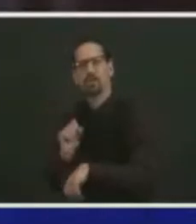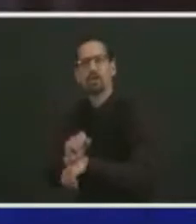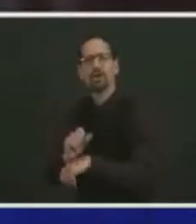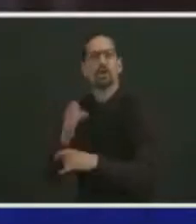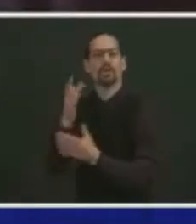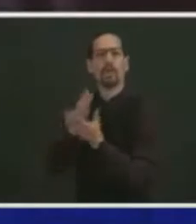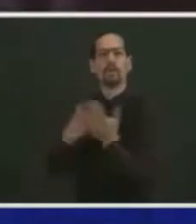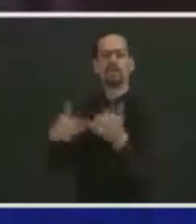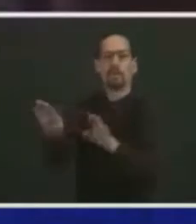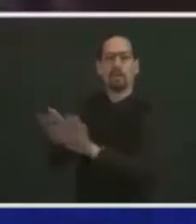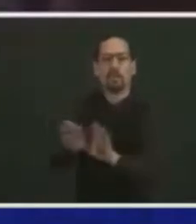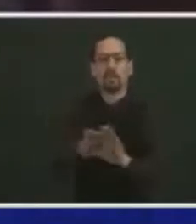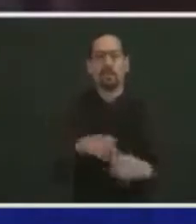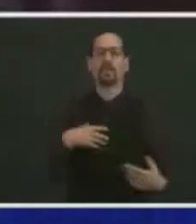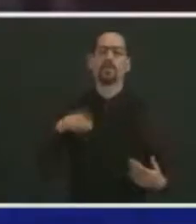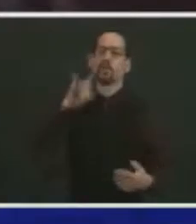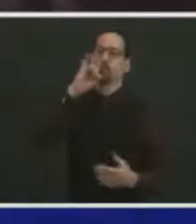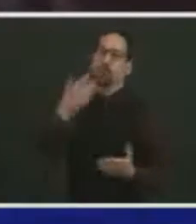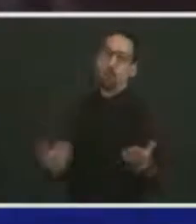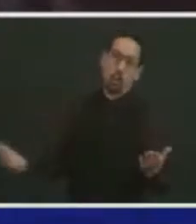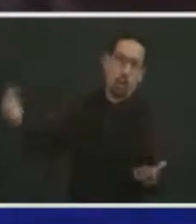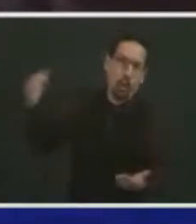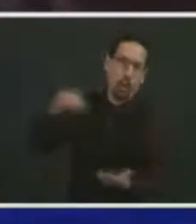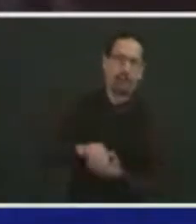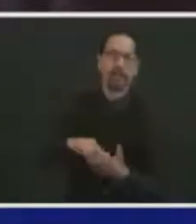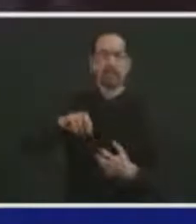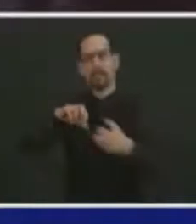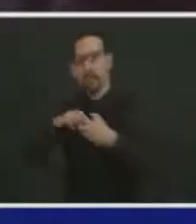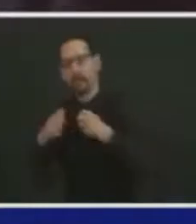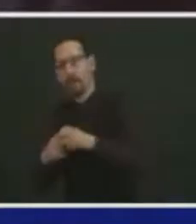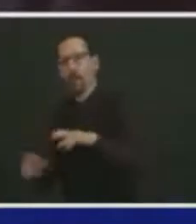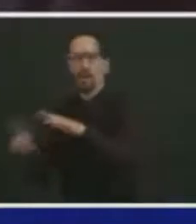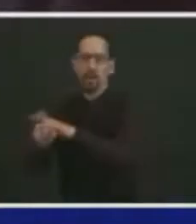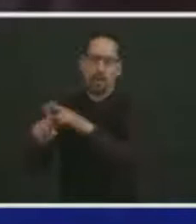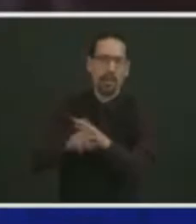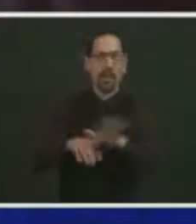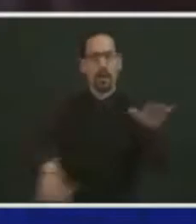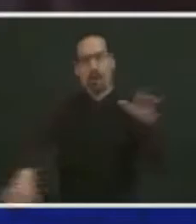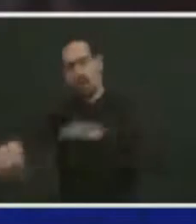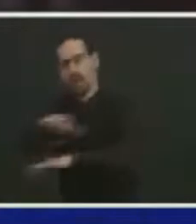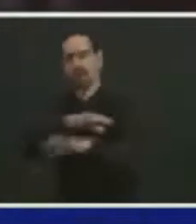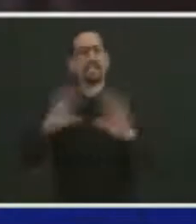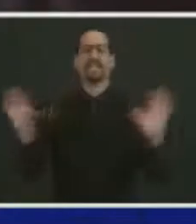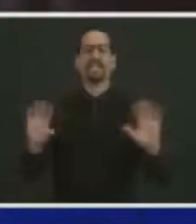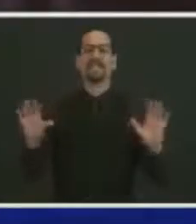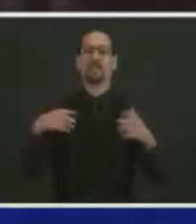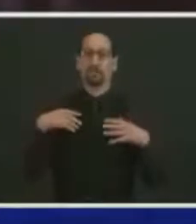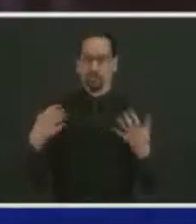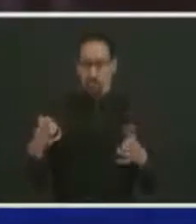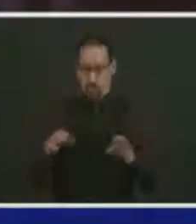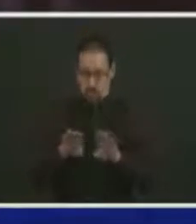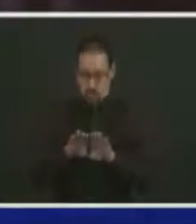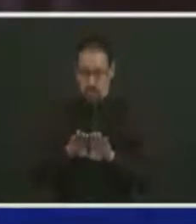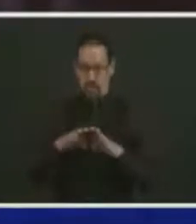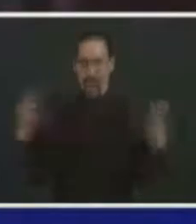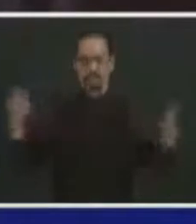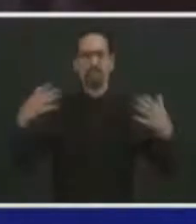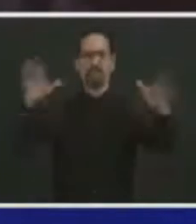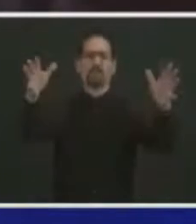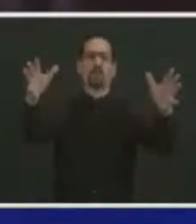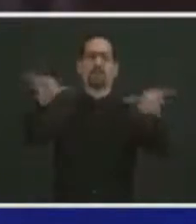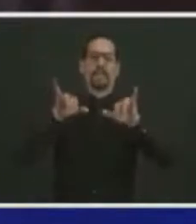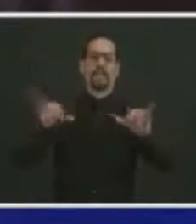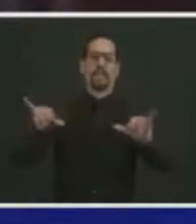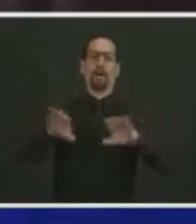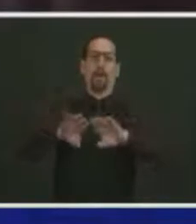want to do that again. Our goal is to open the economy once. What that means is that if